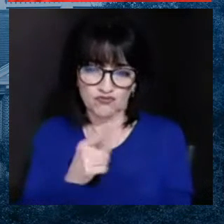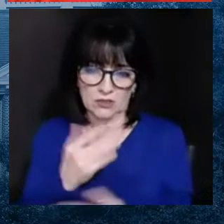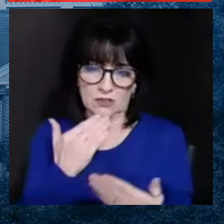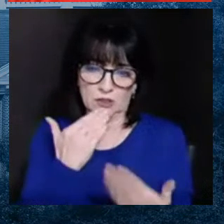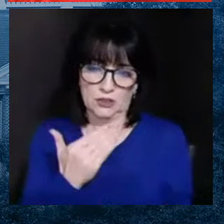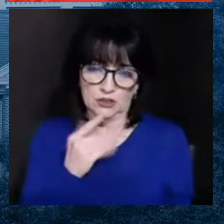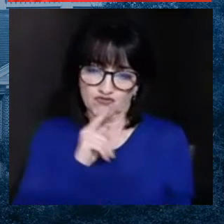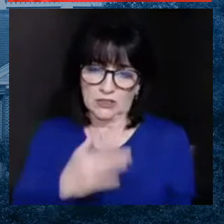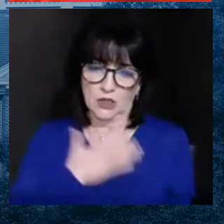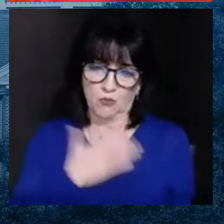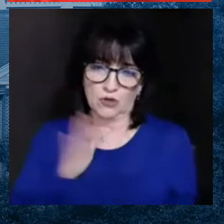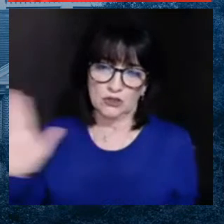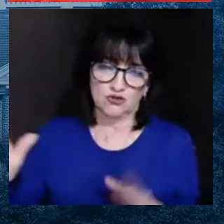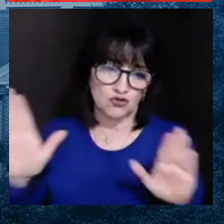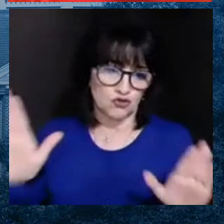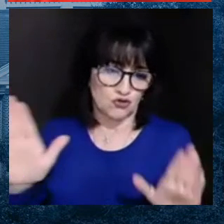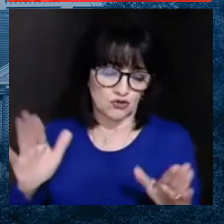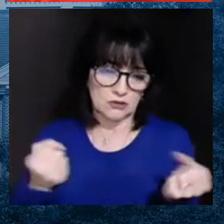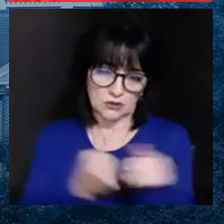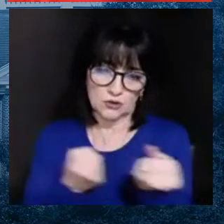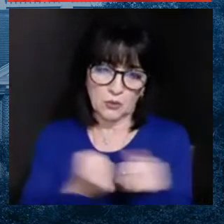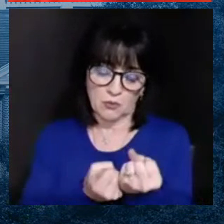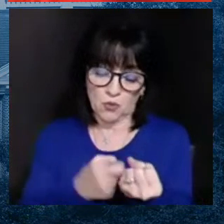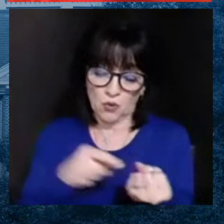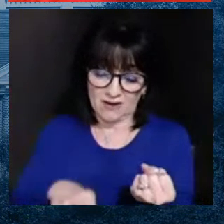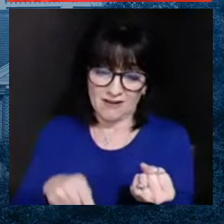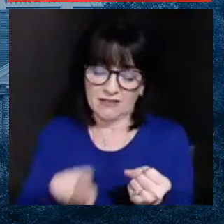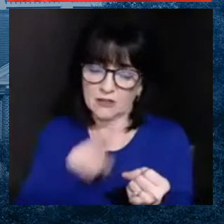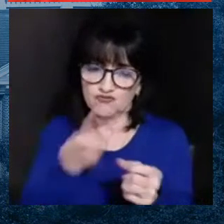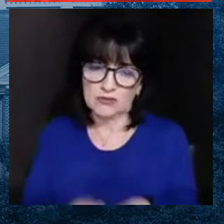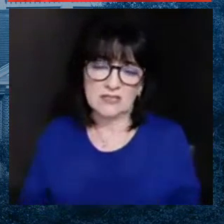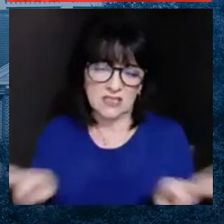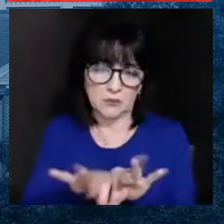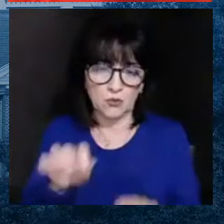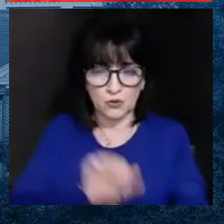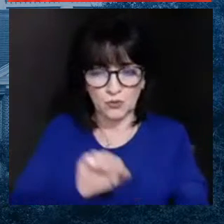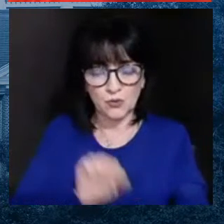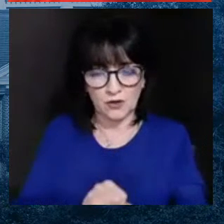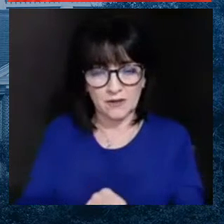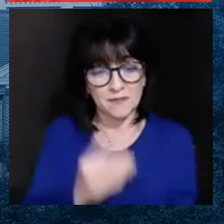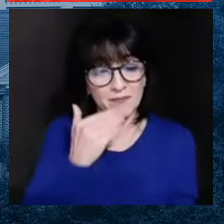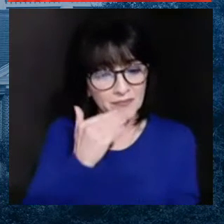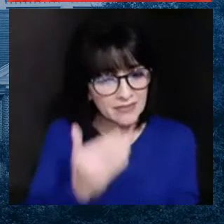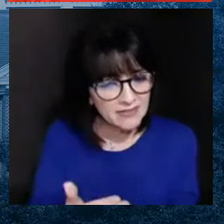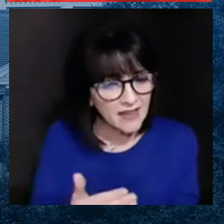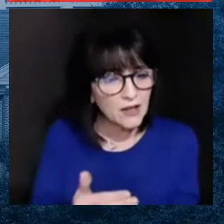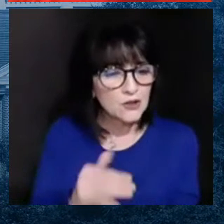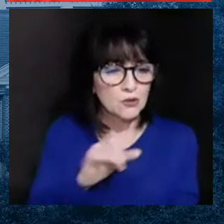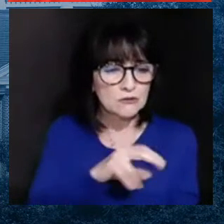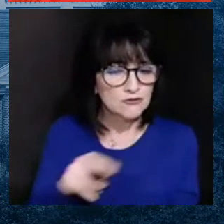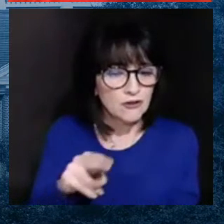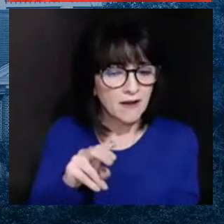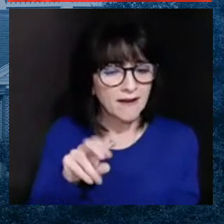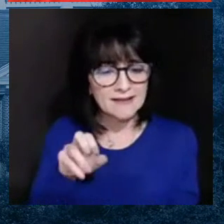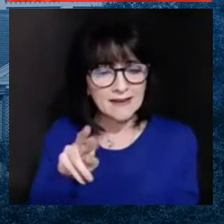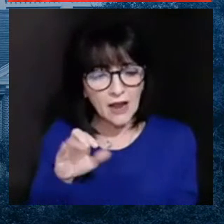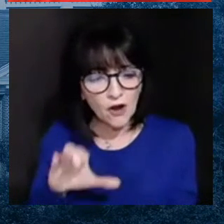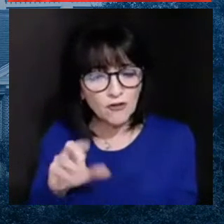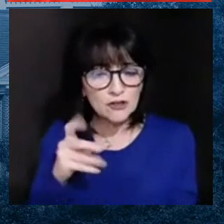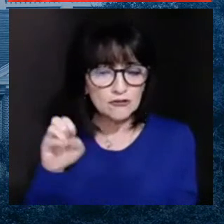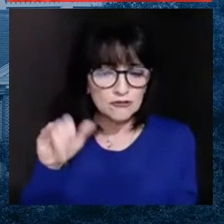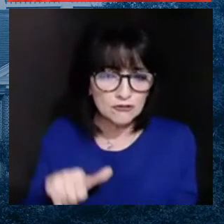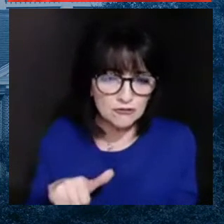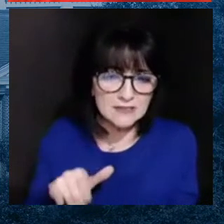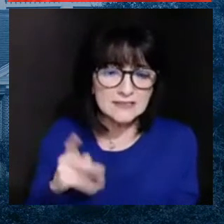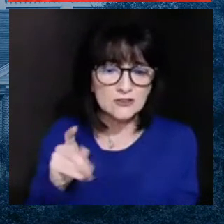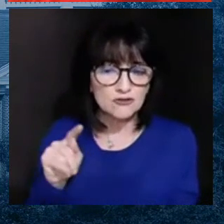this. Thank you so much. Thank you, Chrissy, Eric, Terry, Jen, Representative Longhurst,